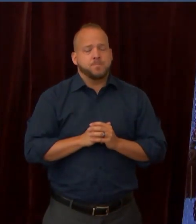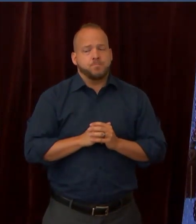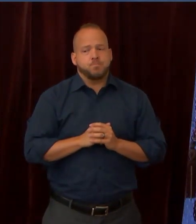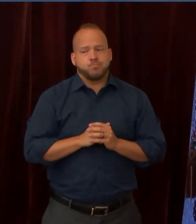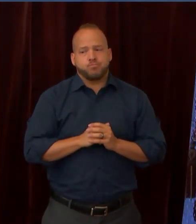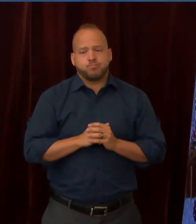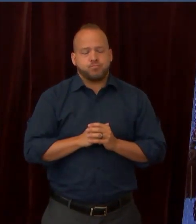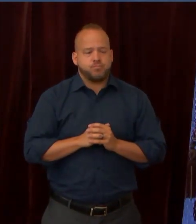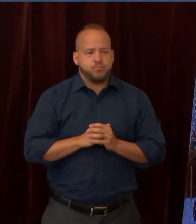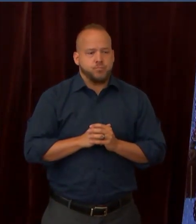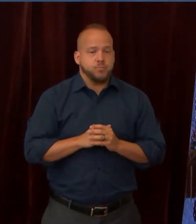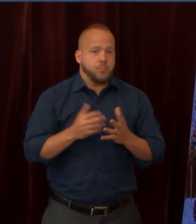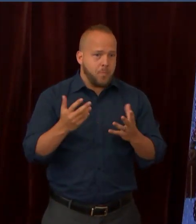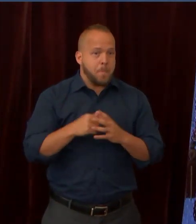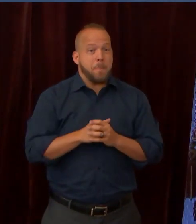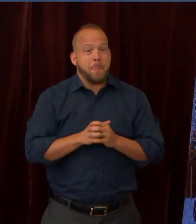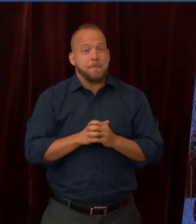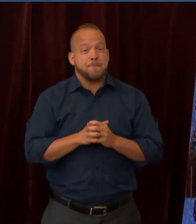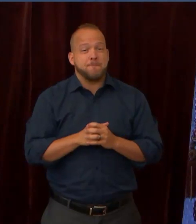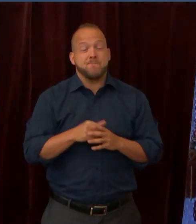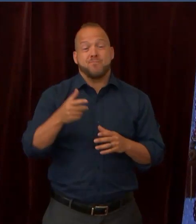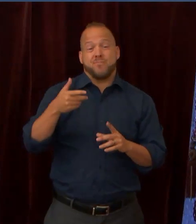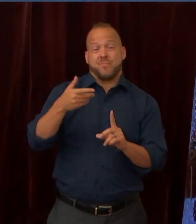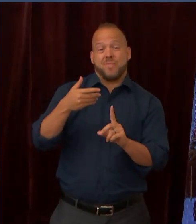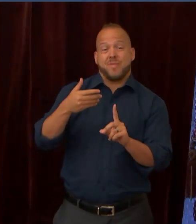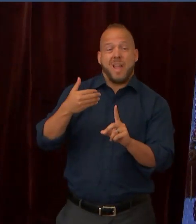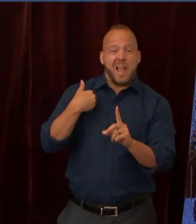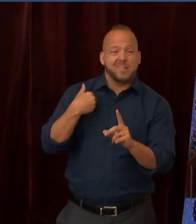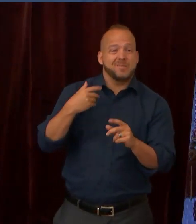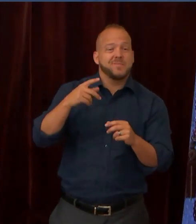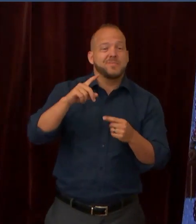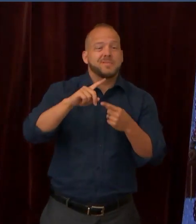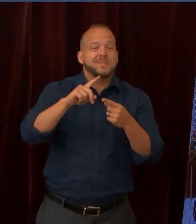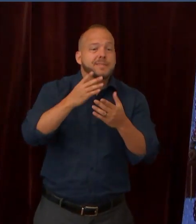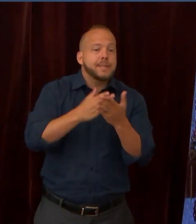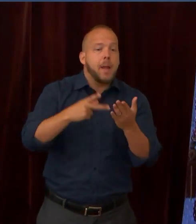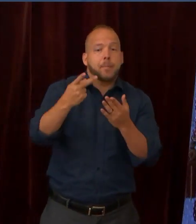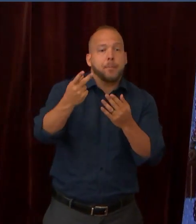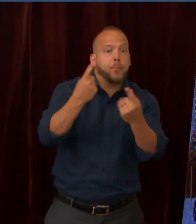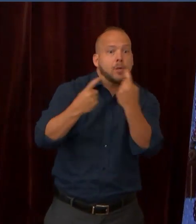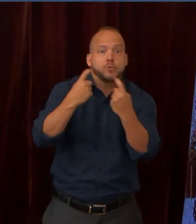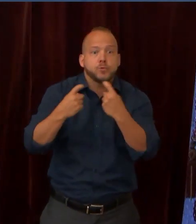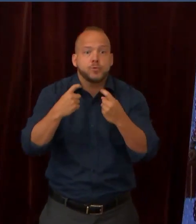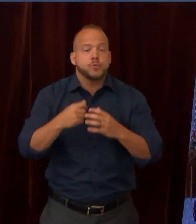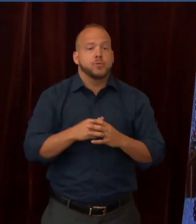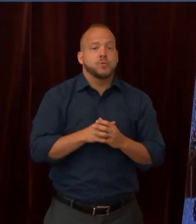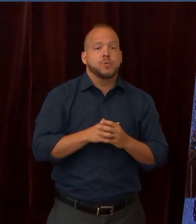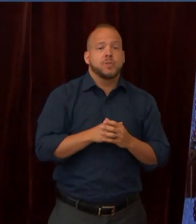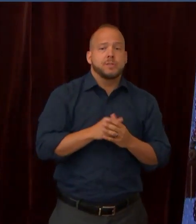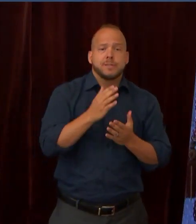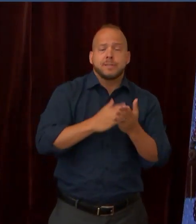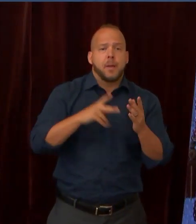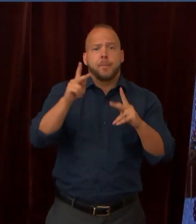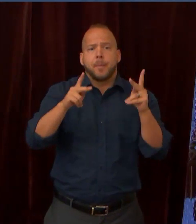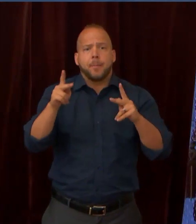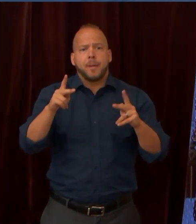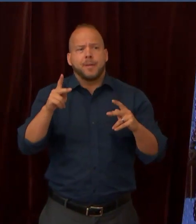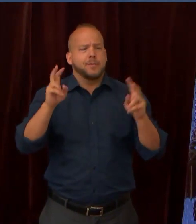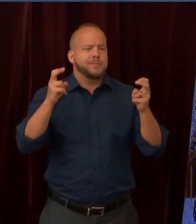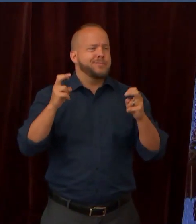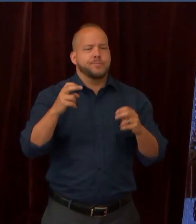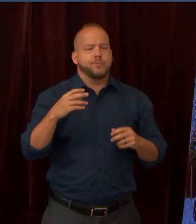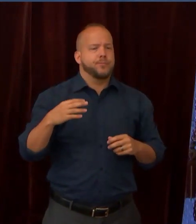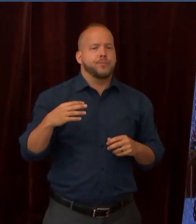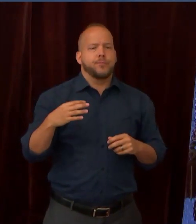email and other traffic that comes in between those who simply ask questions and those who have claims, so that we can have a more